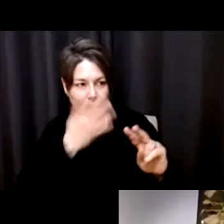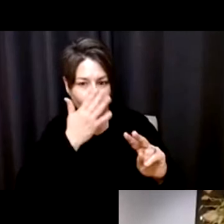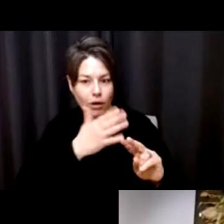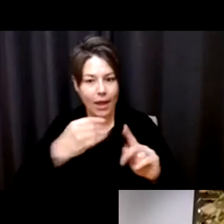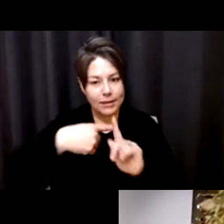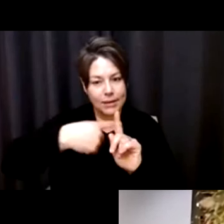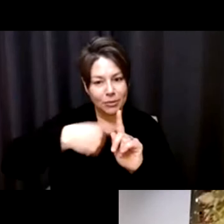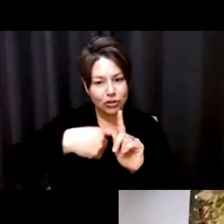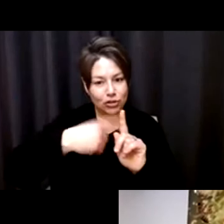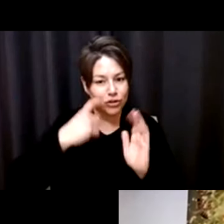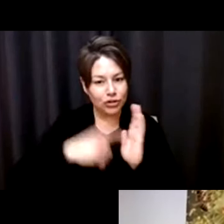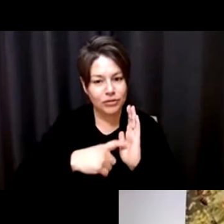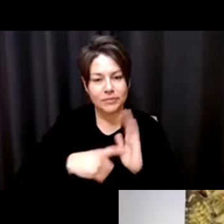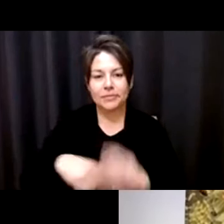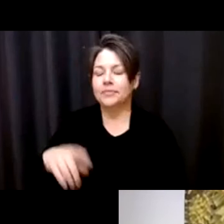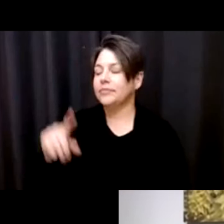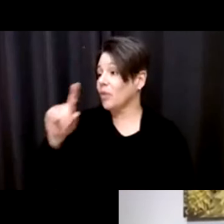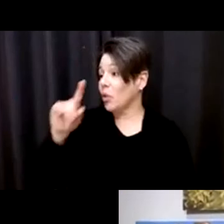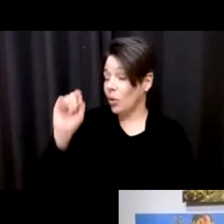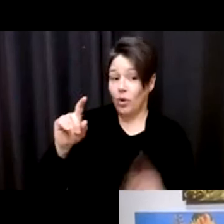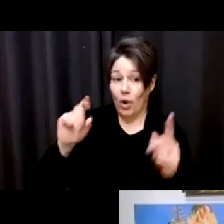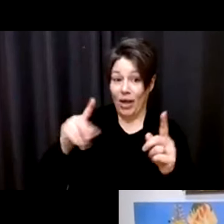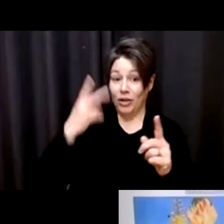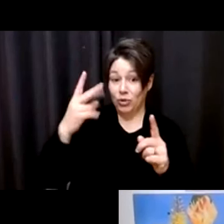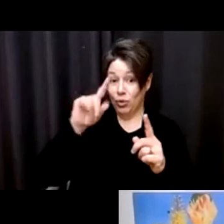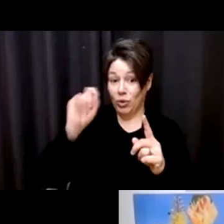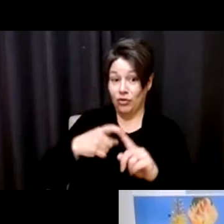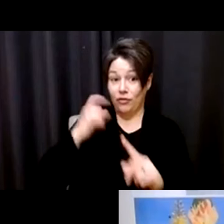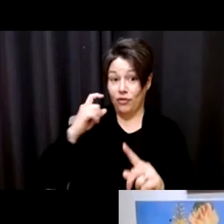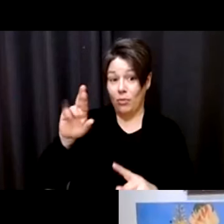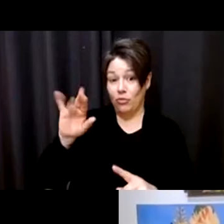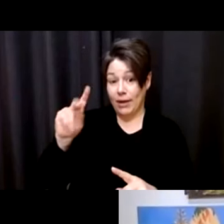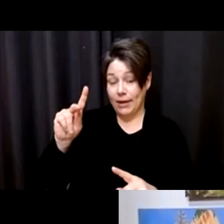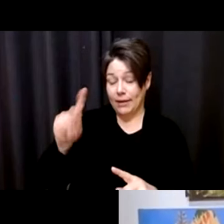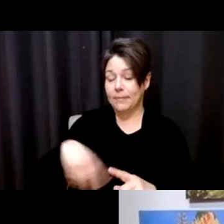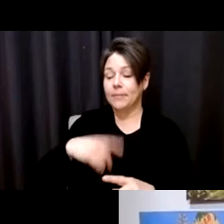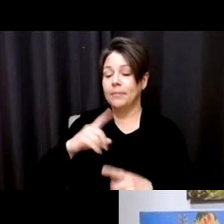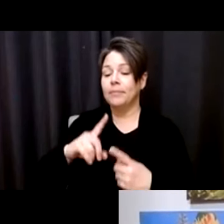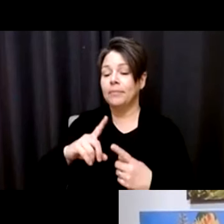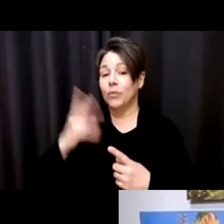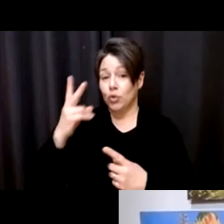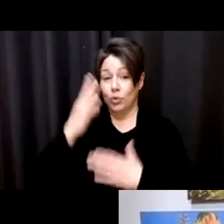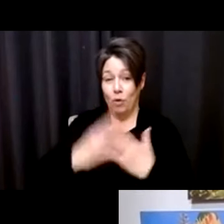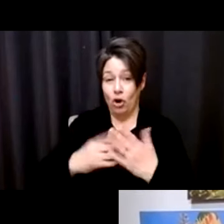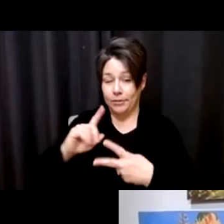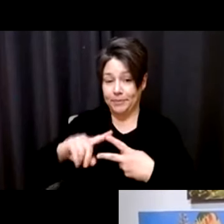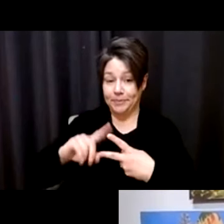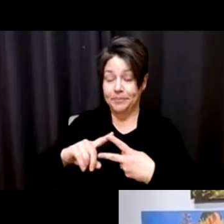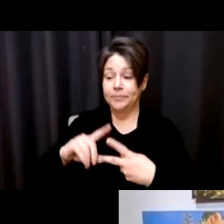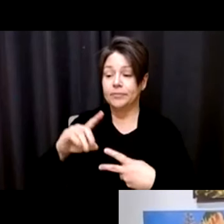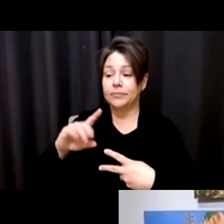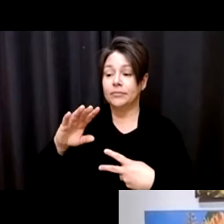Wonderful. So we have two questions from Rick. So it's a two-part question. He said this